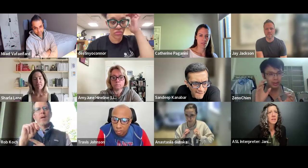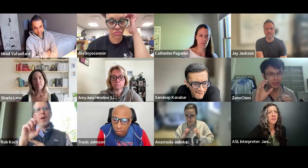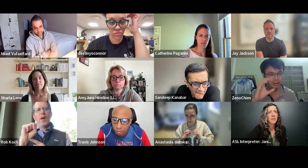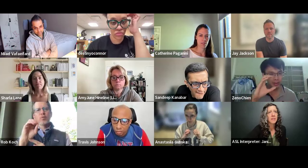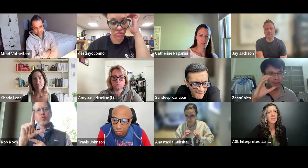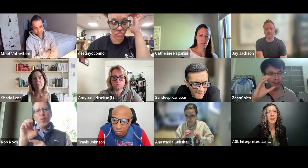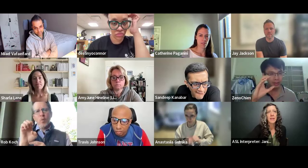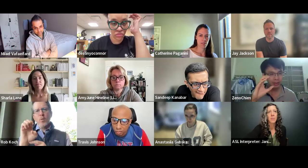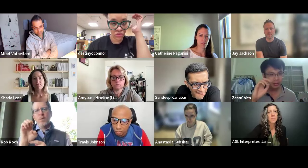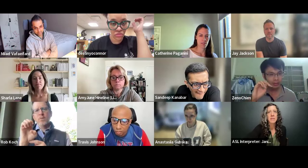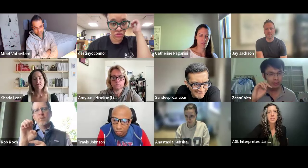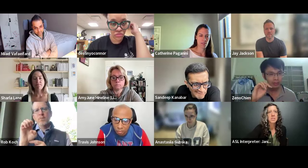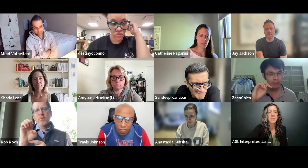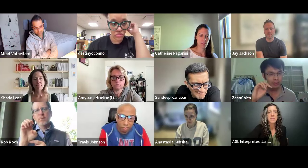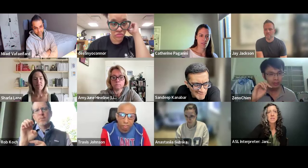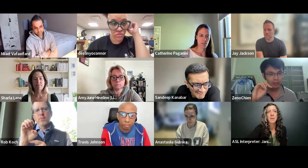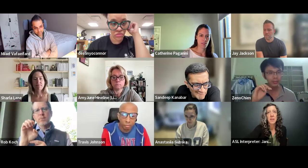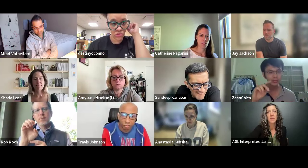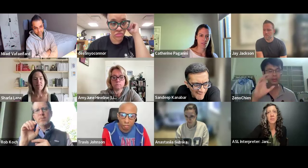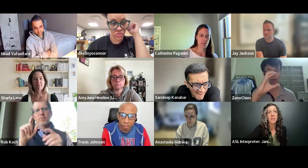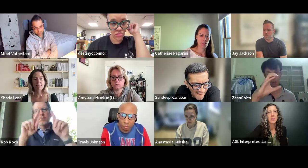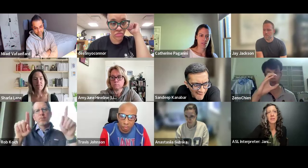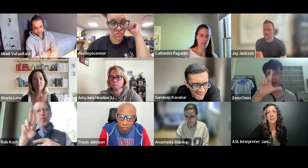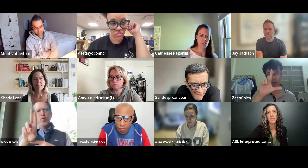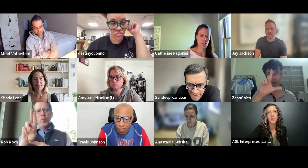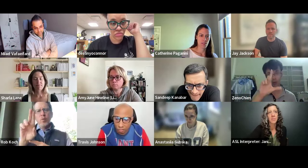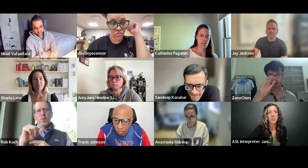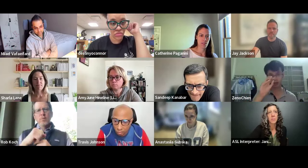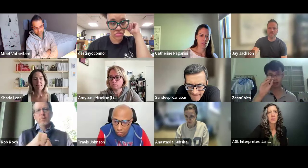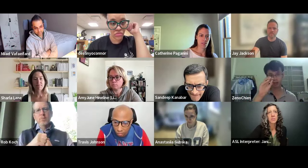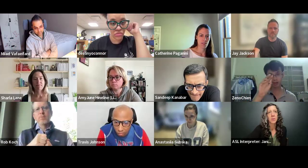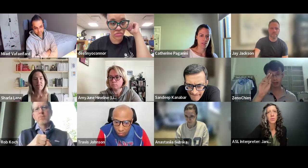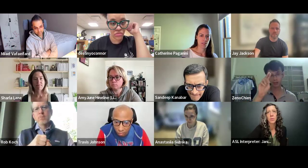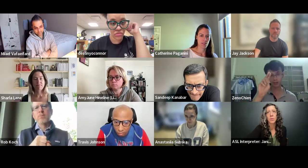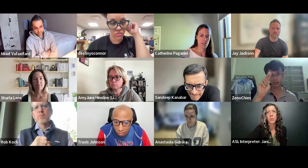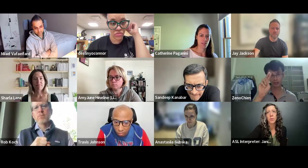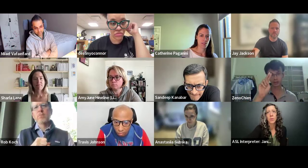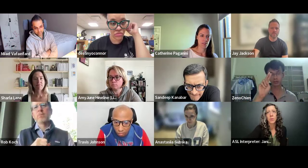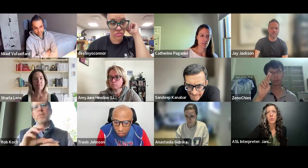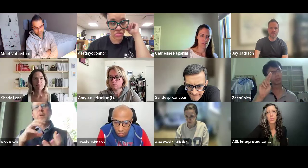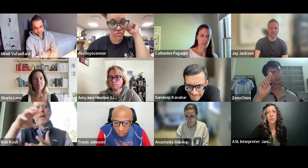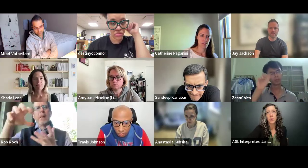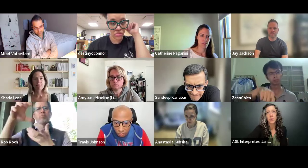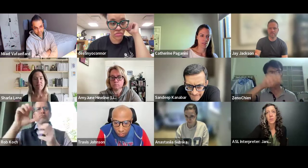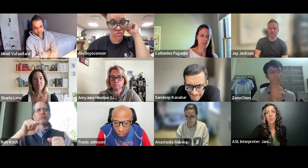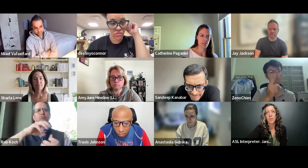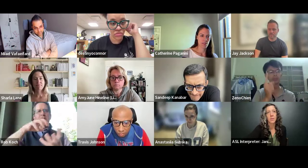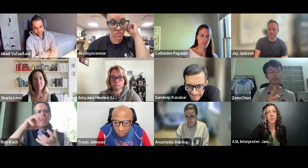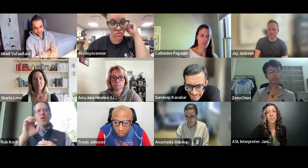say? And Rob's saying, I just spelled it out in finger spelled. So